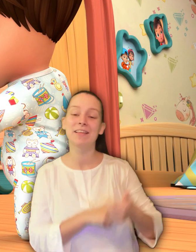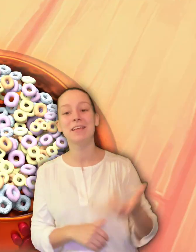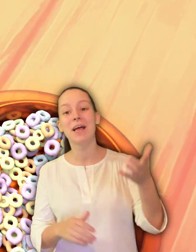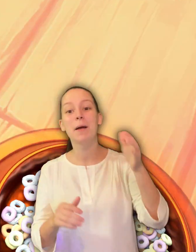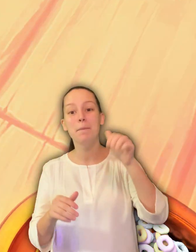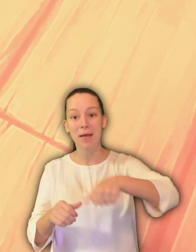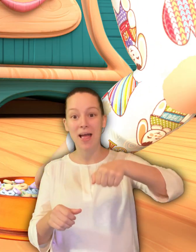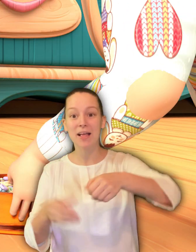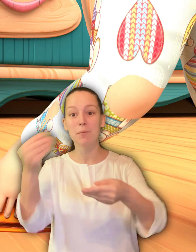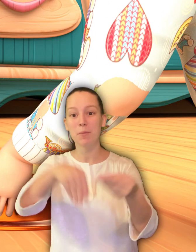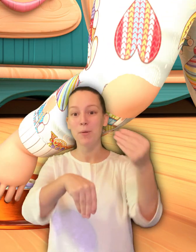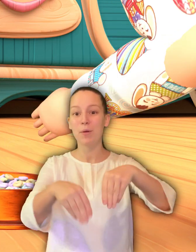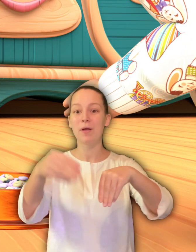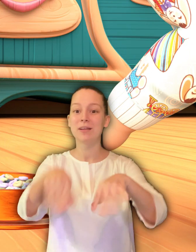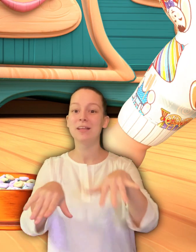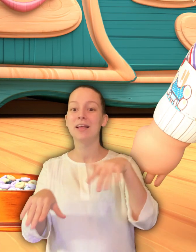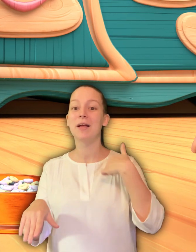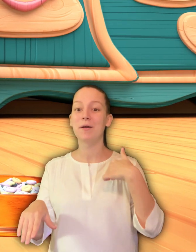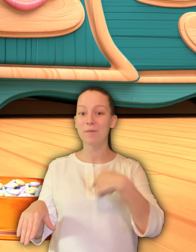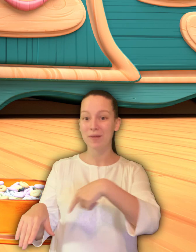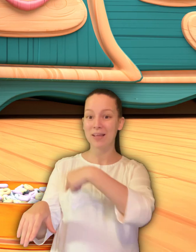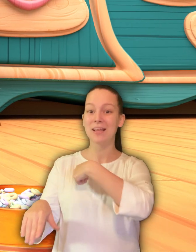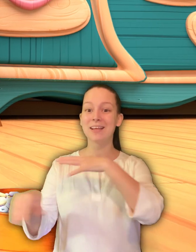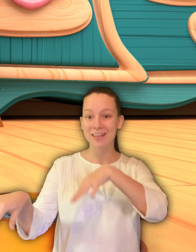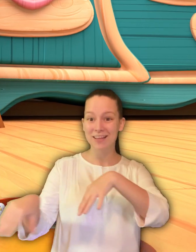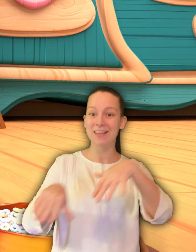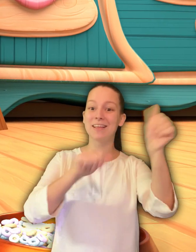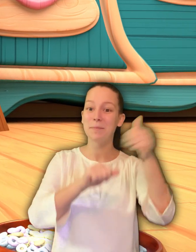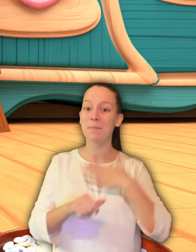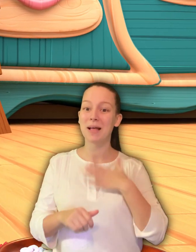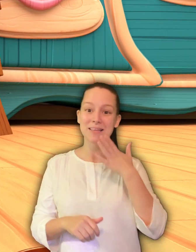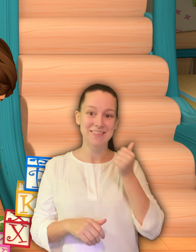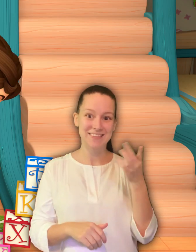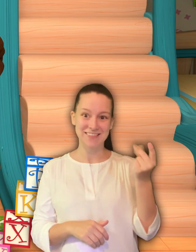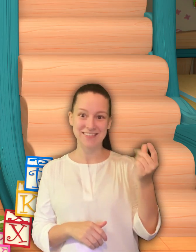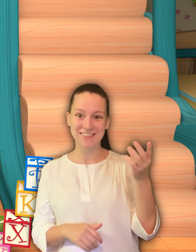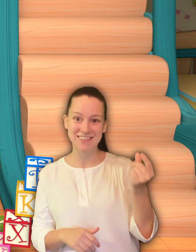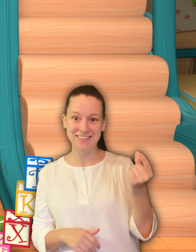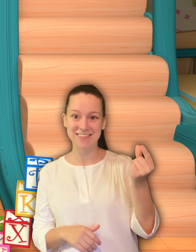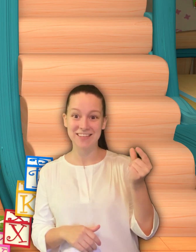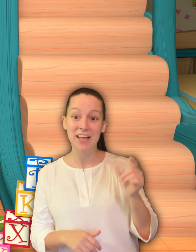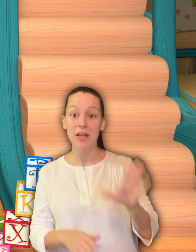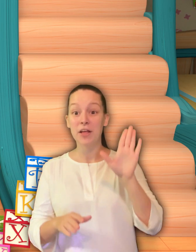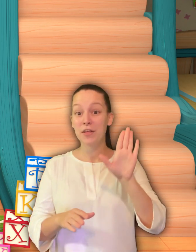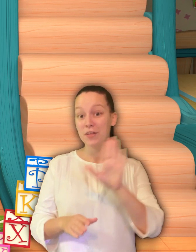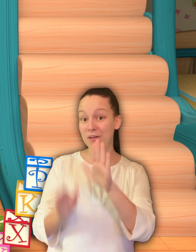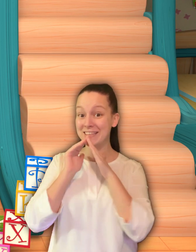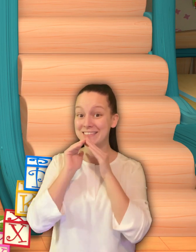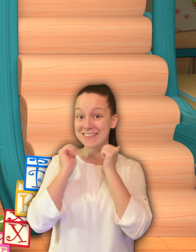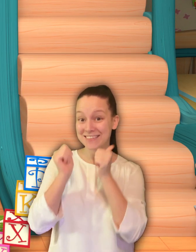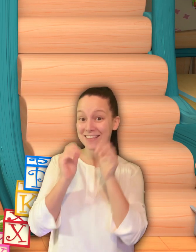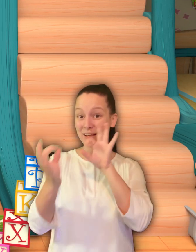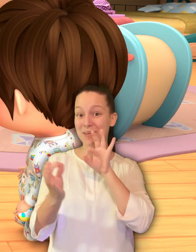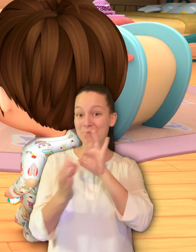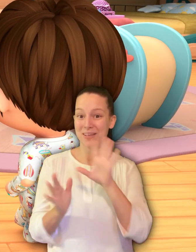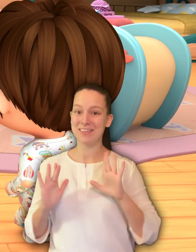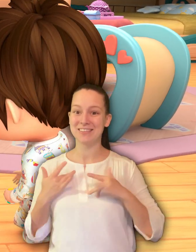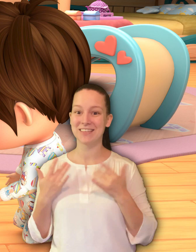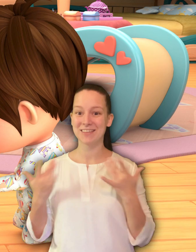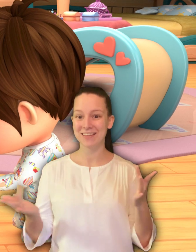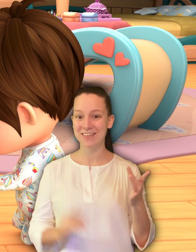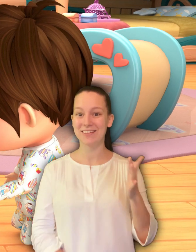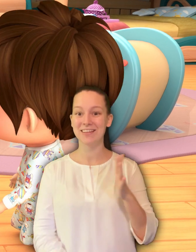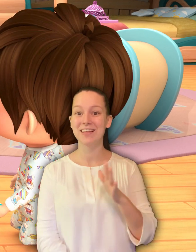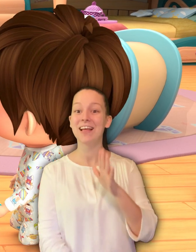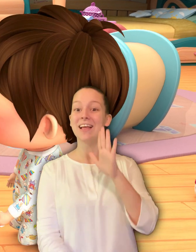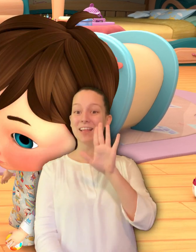bag and go let's pack our bag and go my sweet puppy bring your smile in perfect